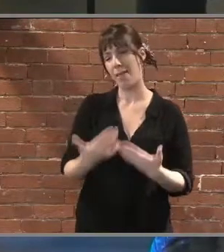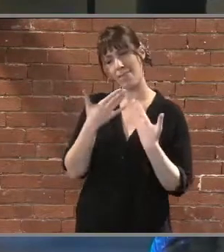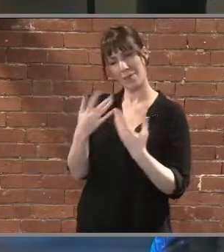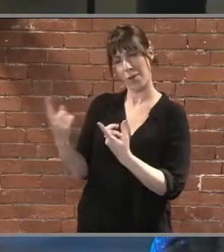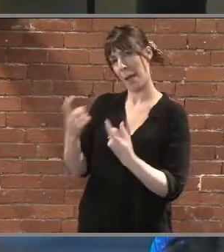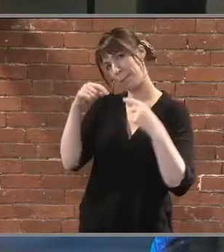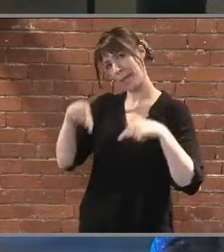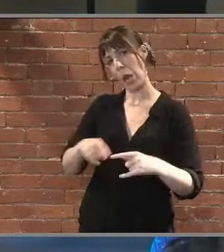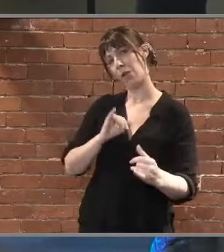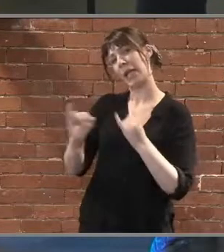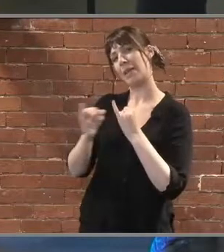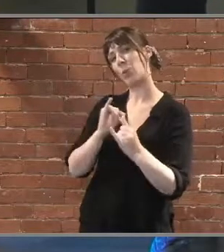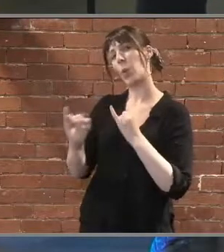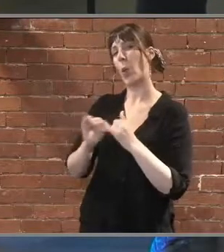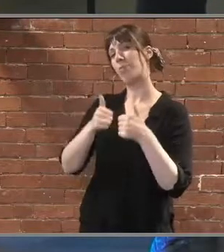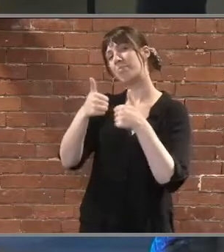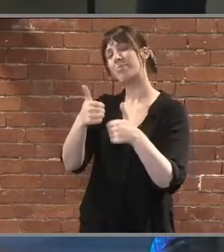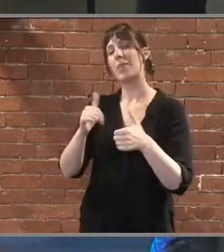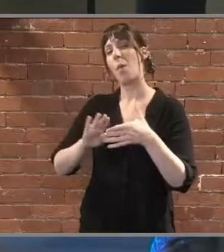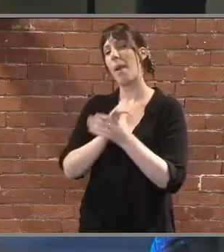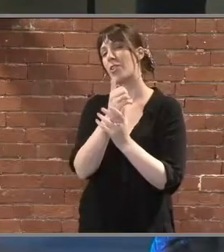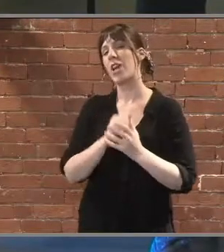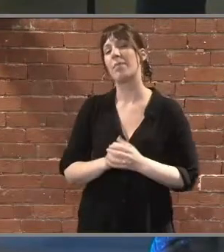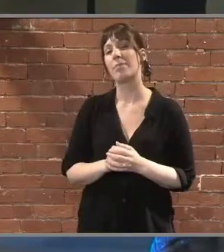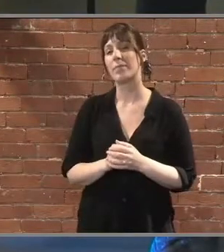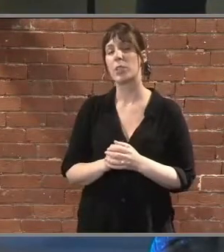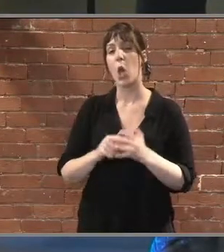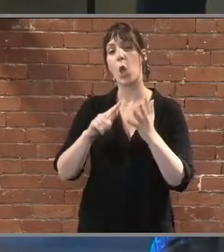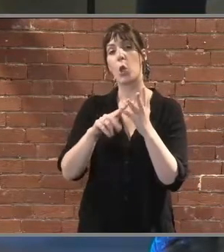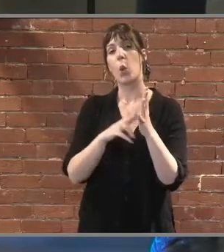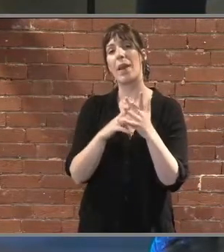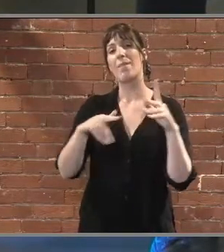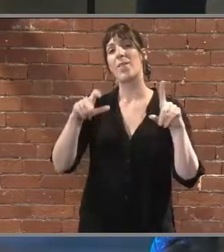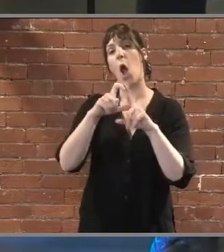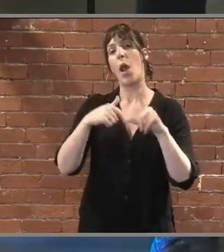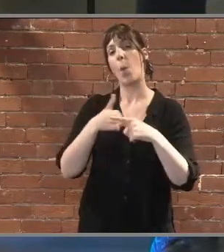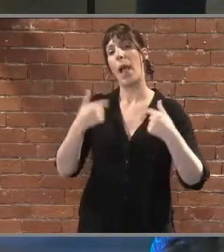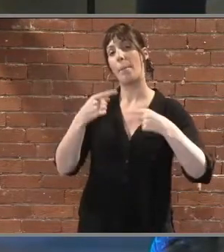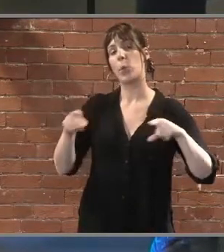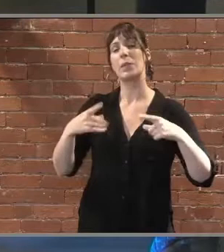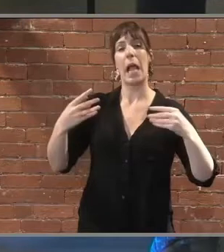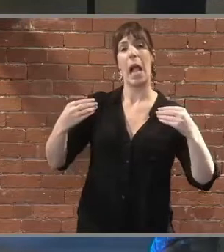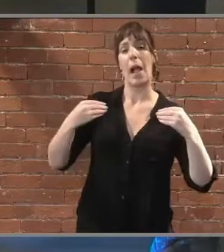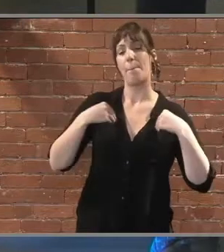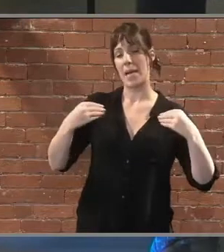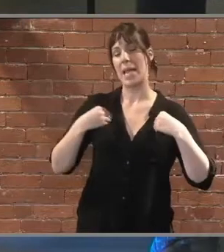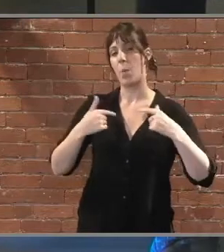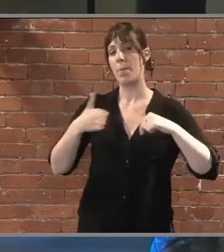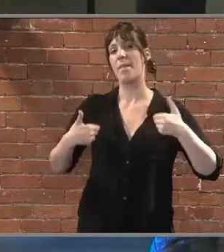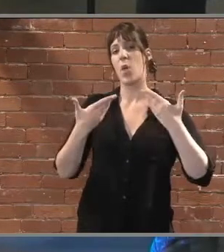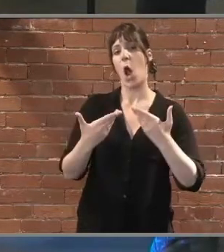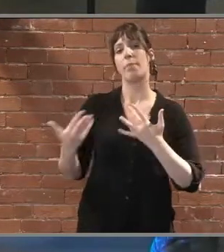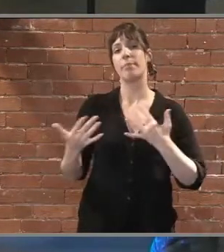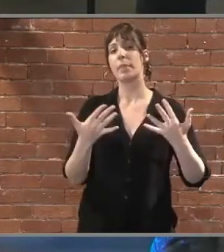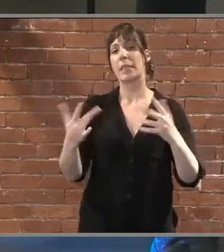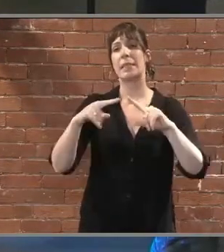a real pleasure to interview you today. So at Unified, we're a music company that provides lots of different services to the music industry, including artist